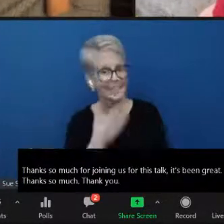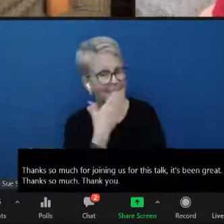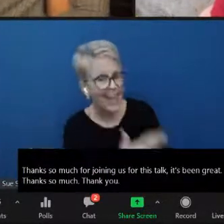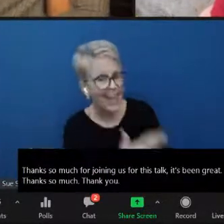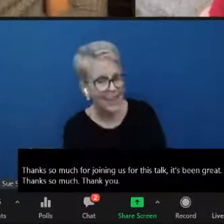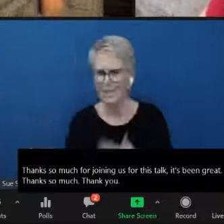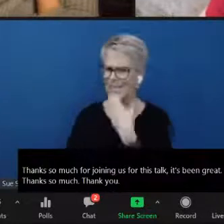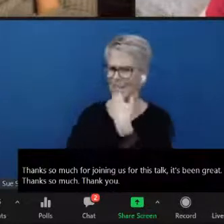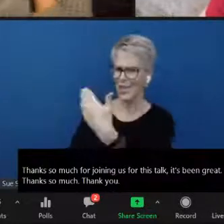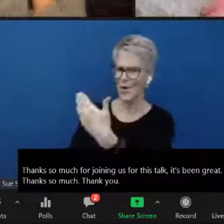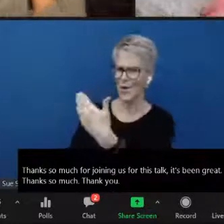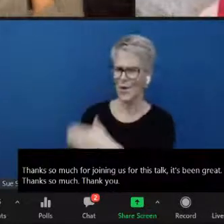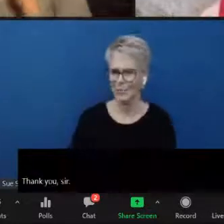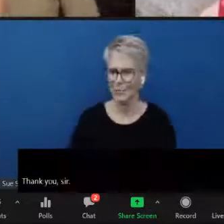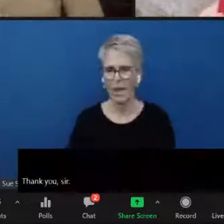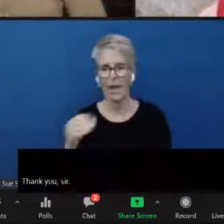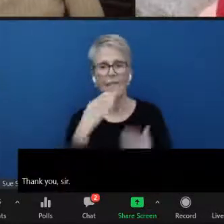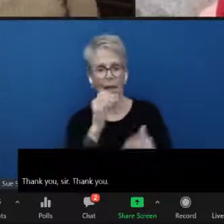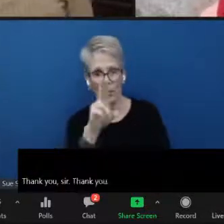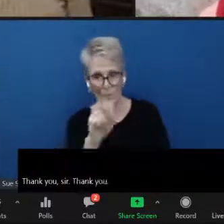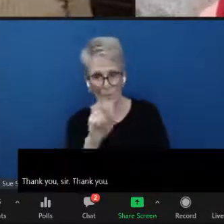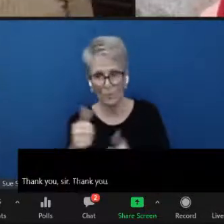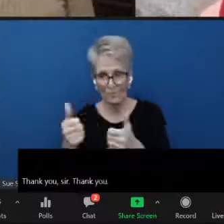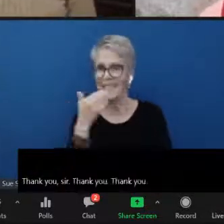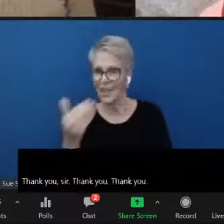you. And thank you, Sue. Thank you.